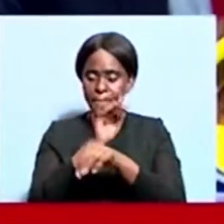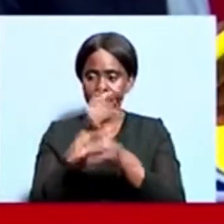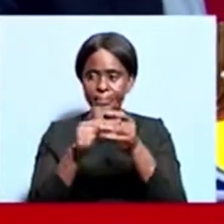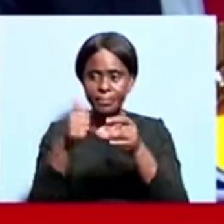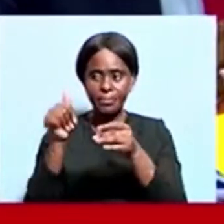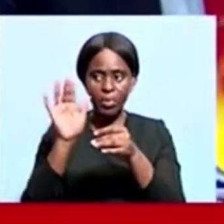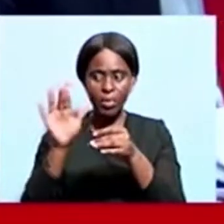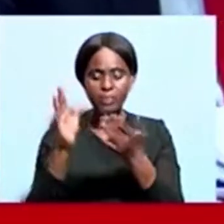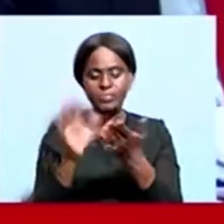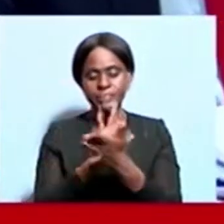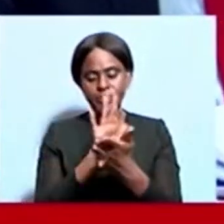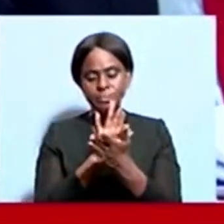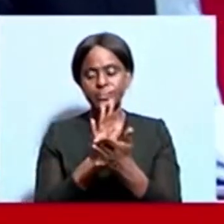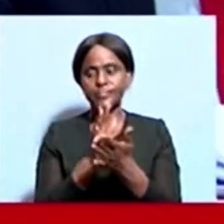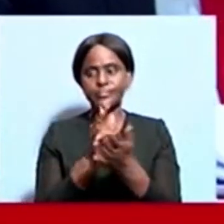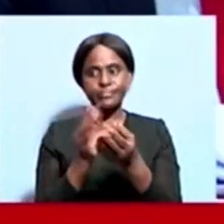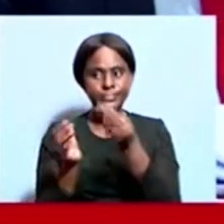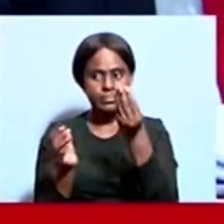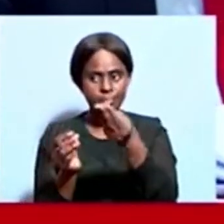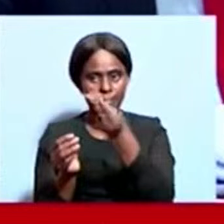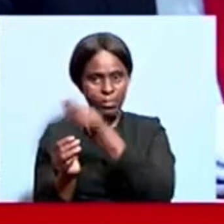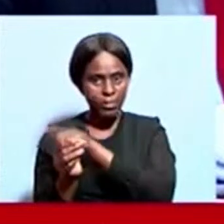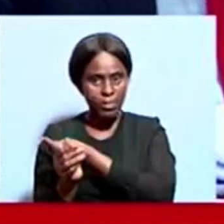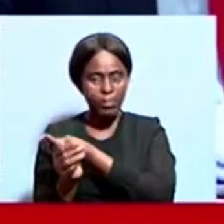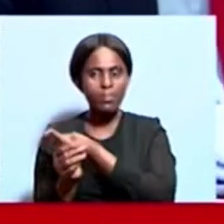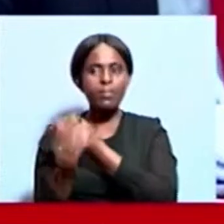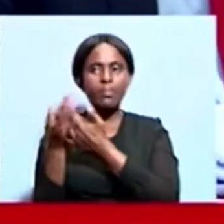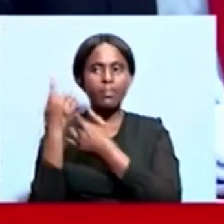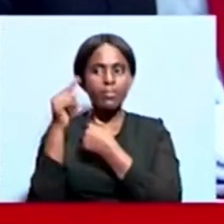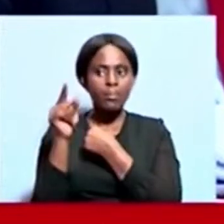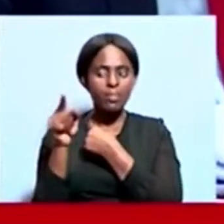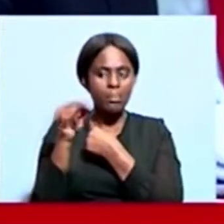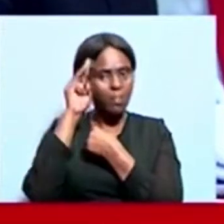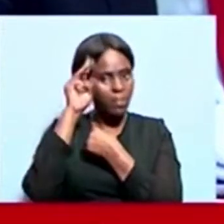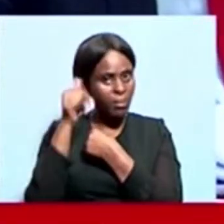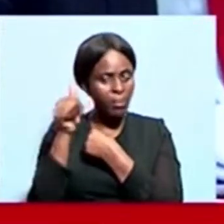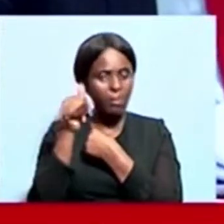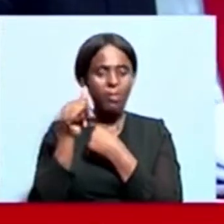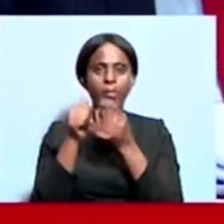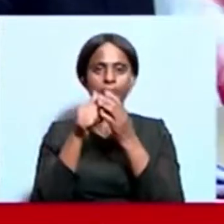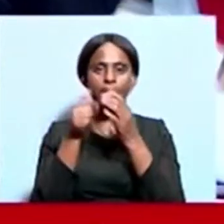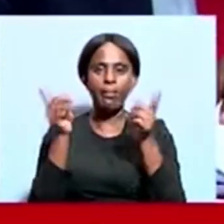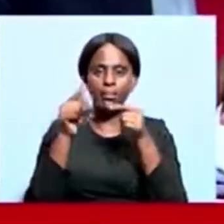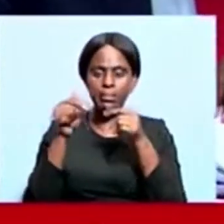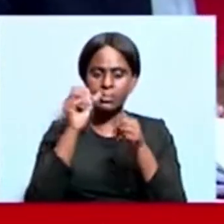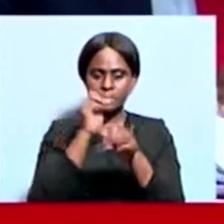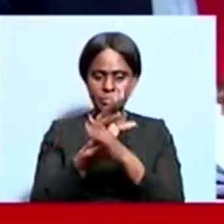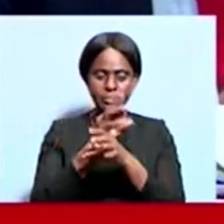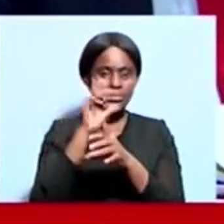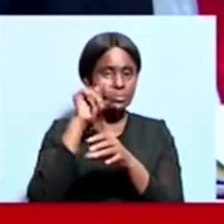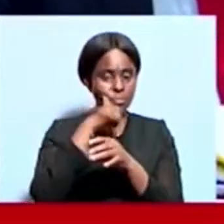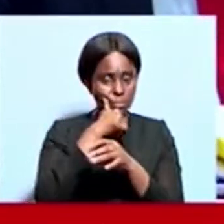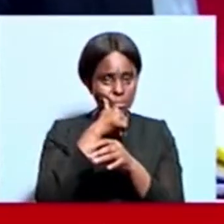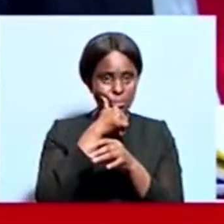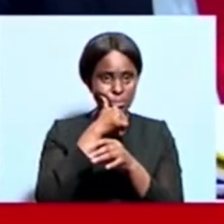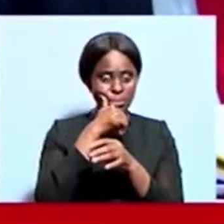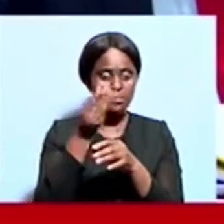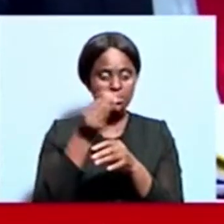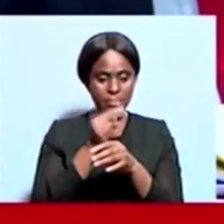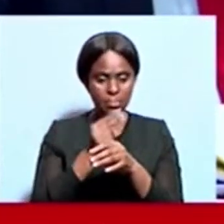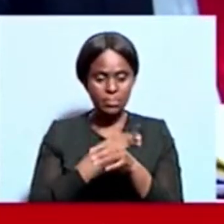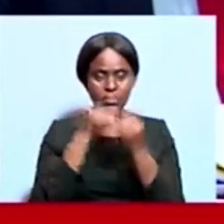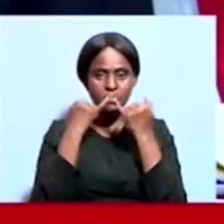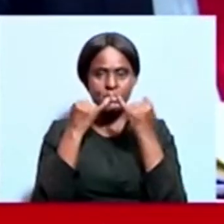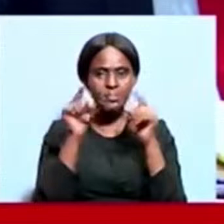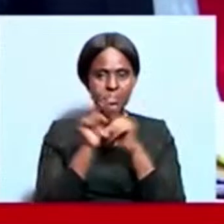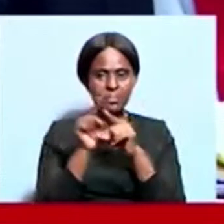where the document is coming to them? So we are waiting for the ministry when they are ready, whether it's tomorrow, to give us that